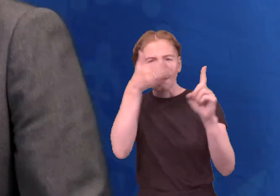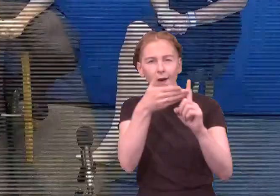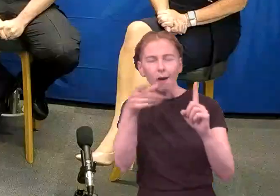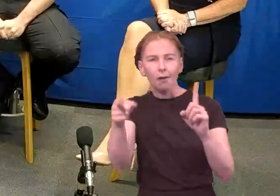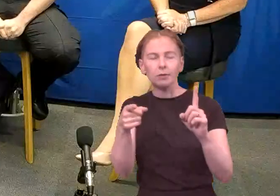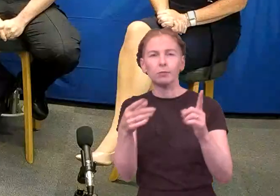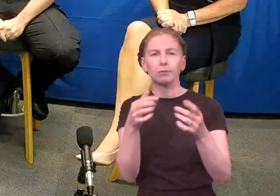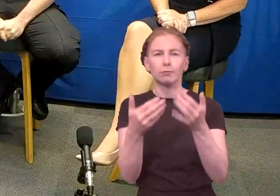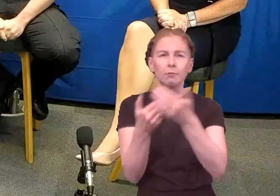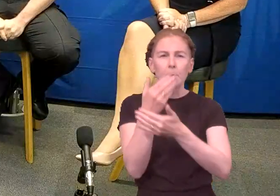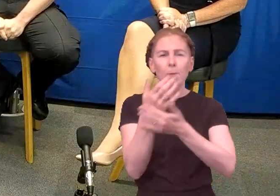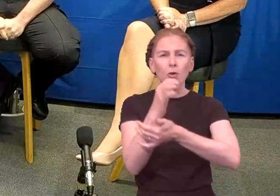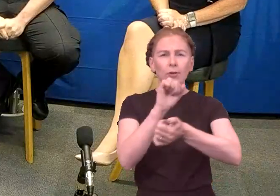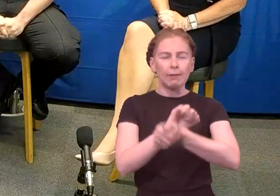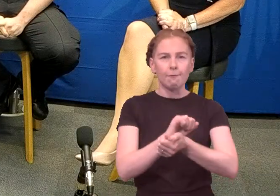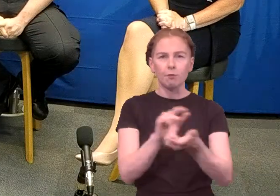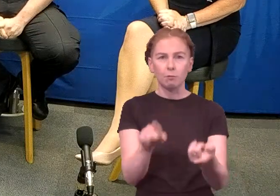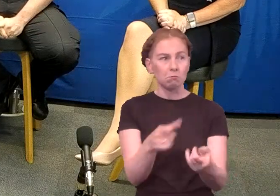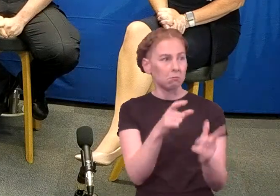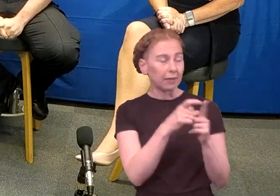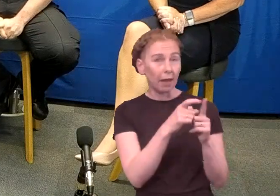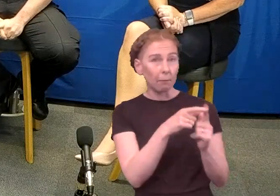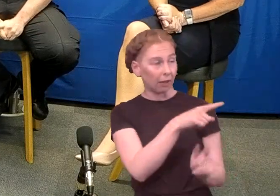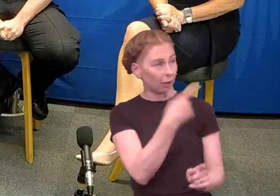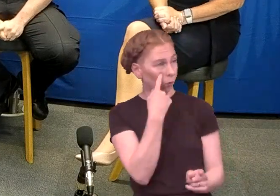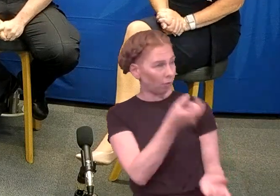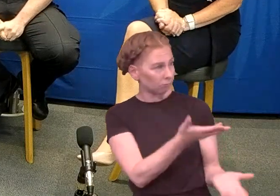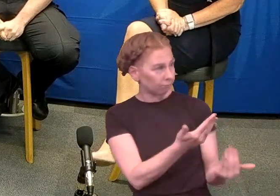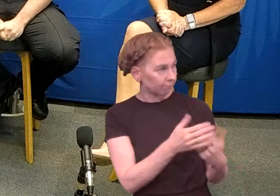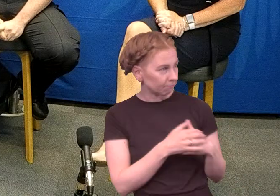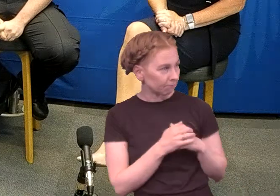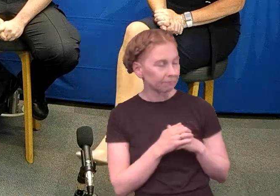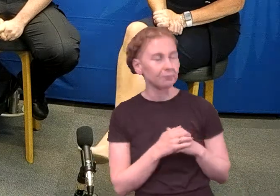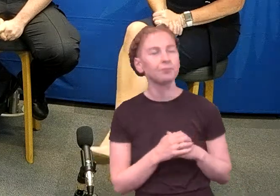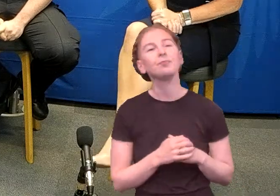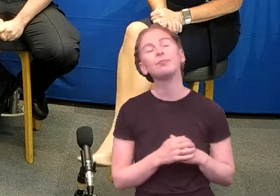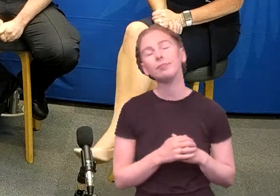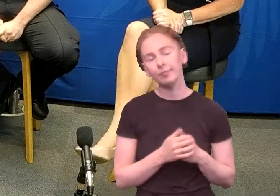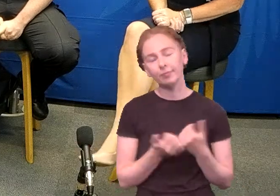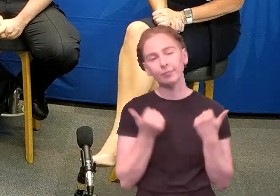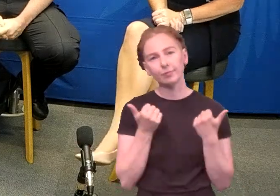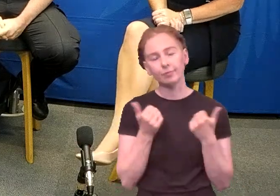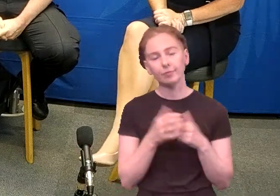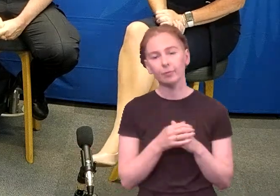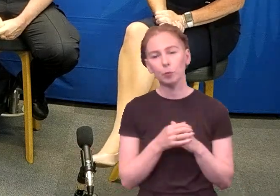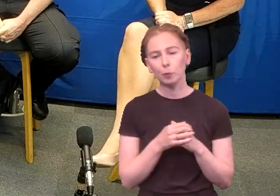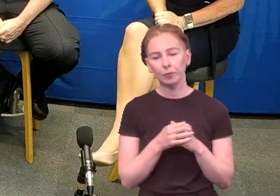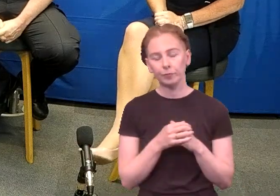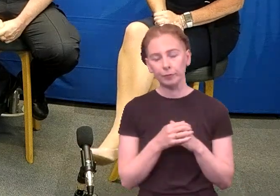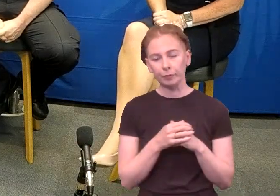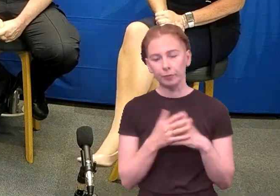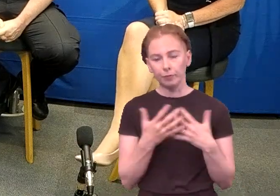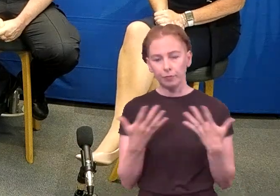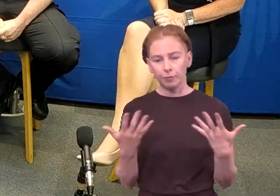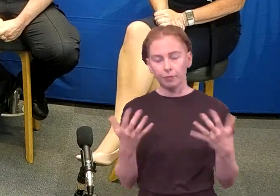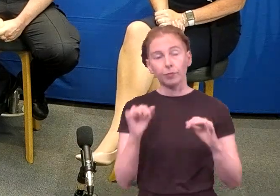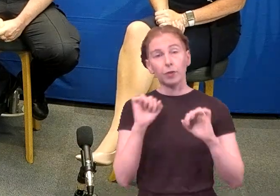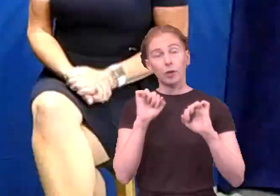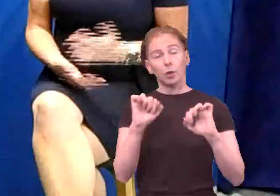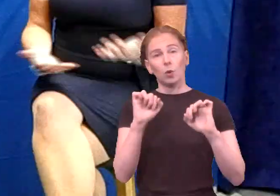So, Debbie, could I ask you to help us with that? Yes, definitely. I mean, in your